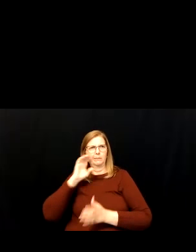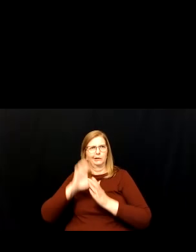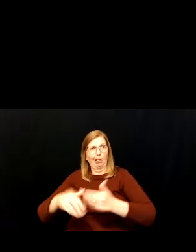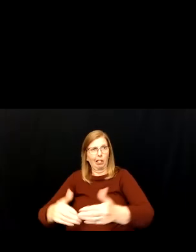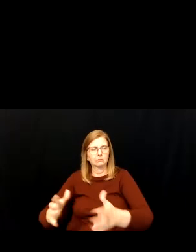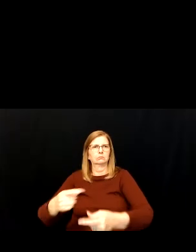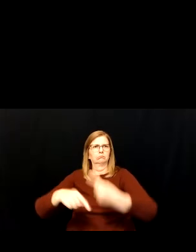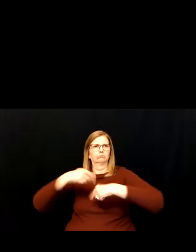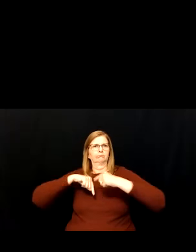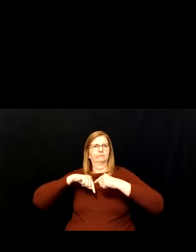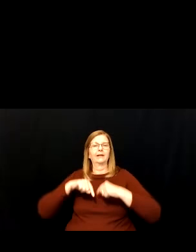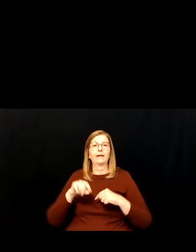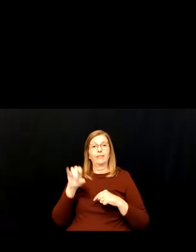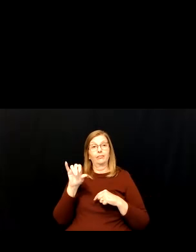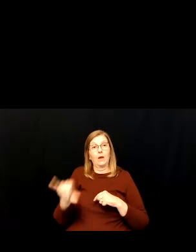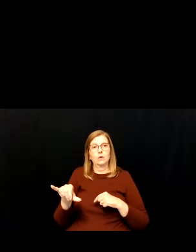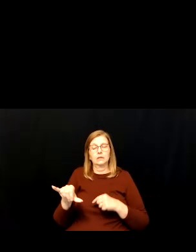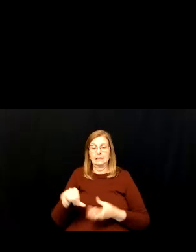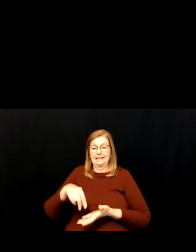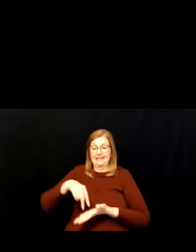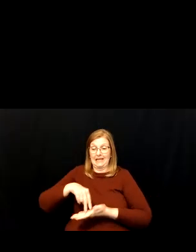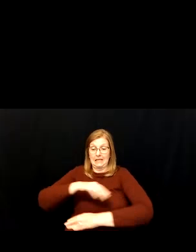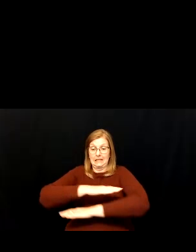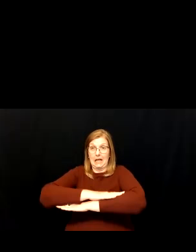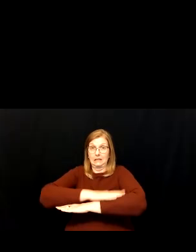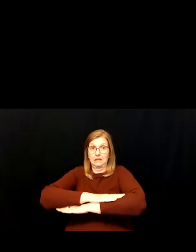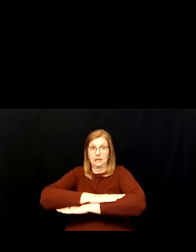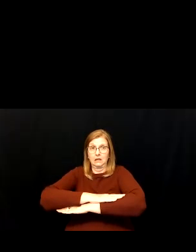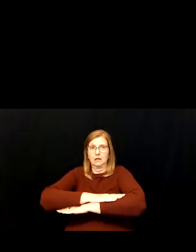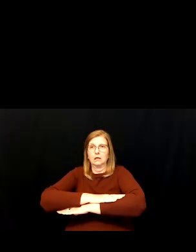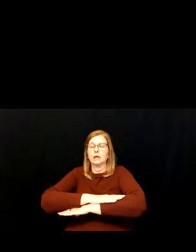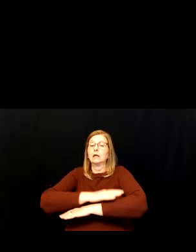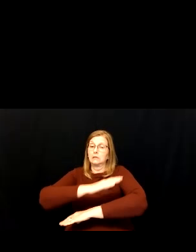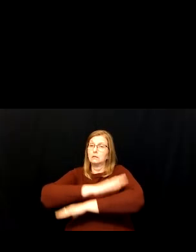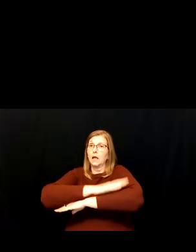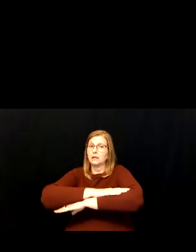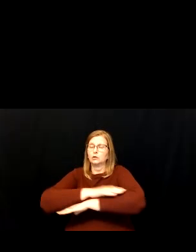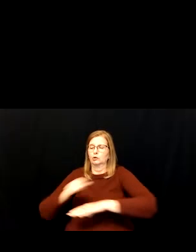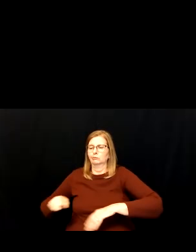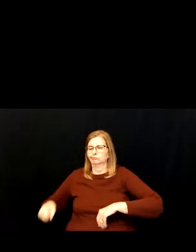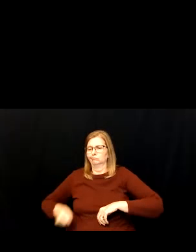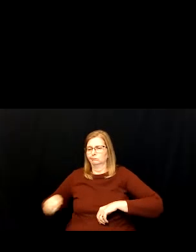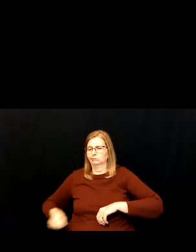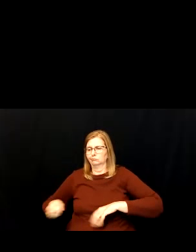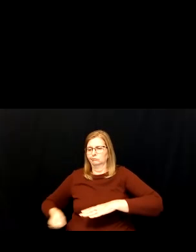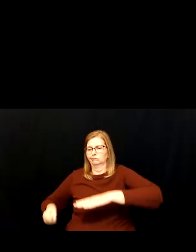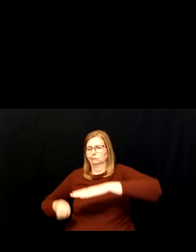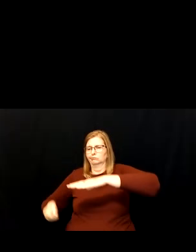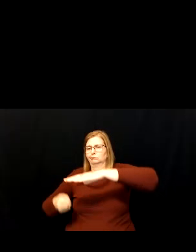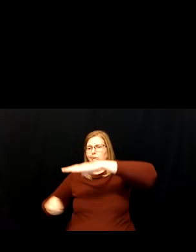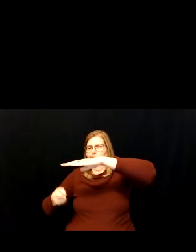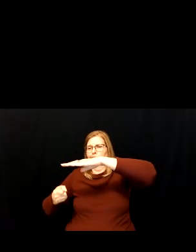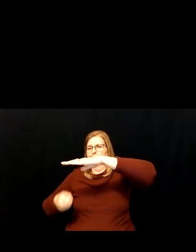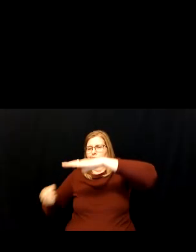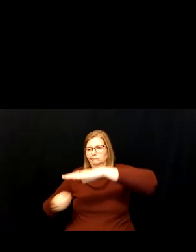And on that one, a standing desk rather, you can actually, it's a desk that you crank, and it can go up or down.